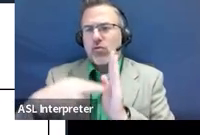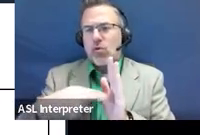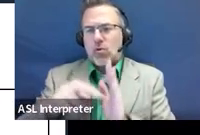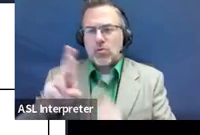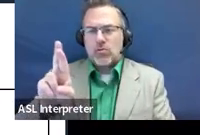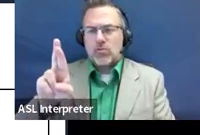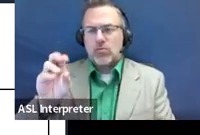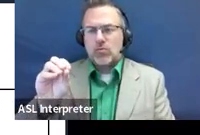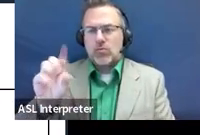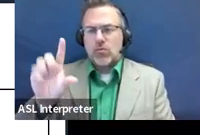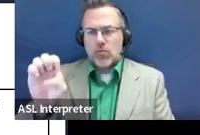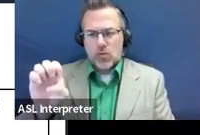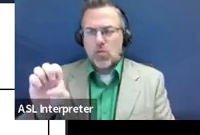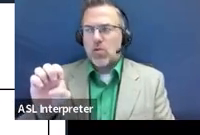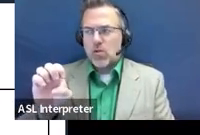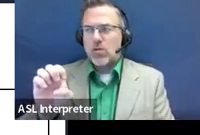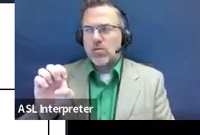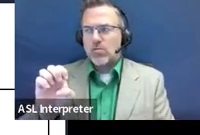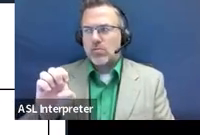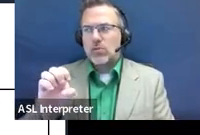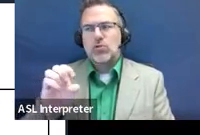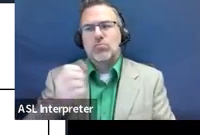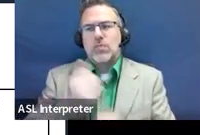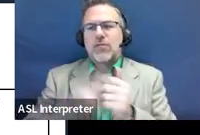aware who is going to be there.